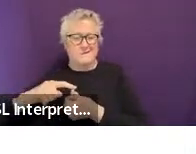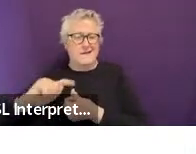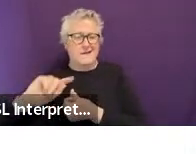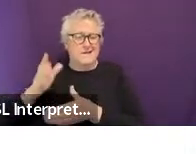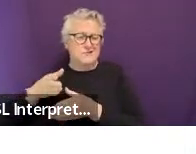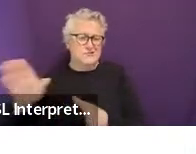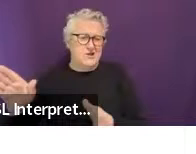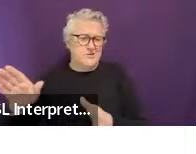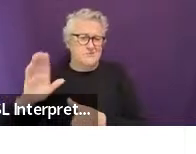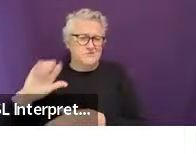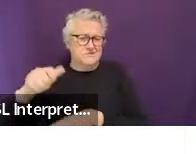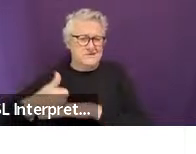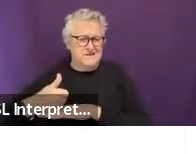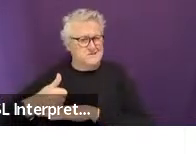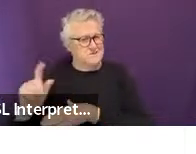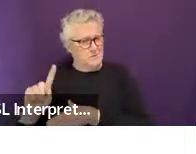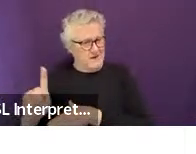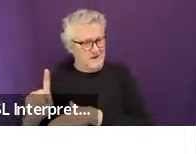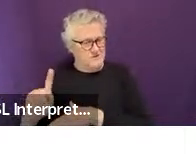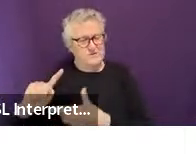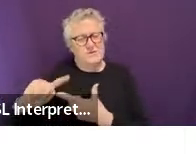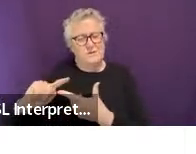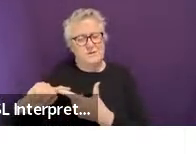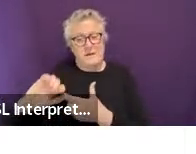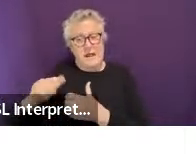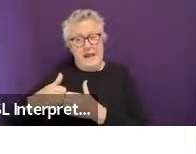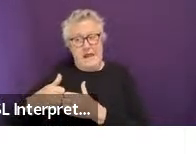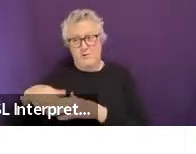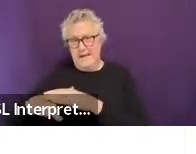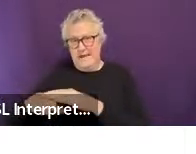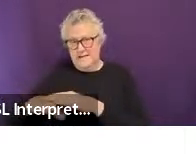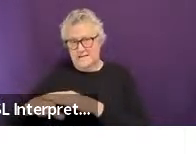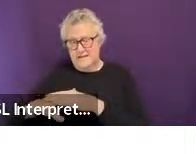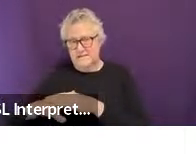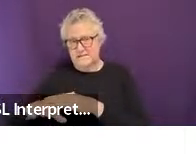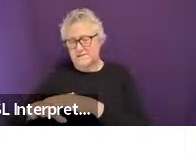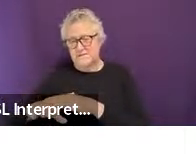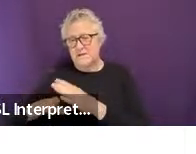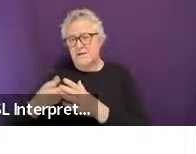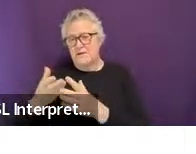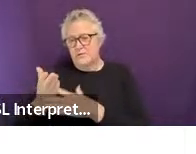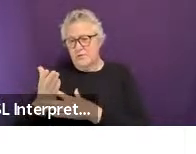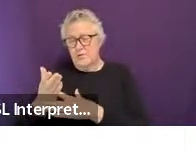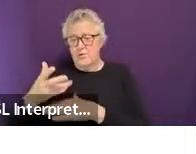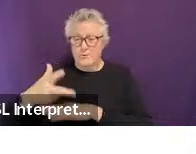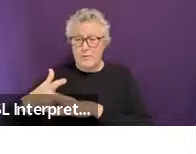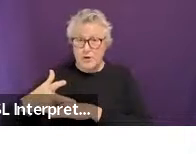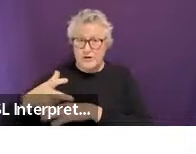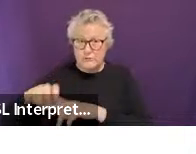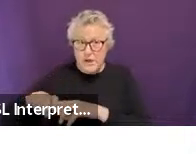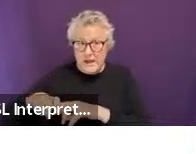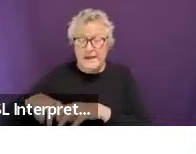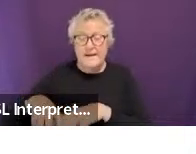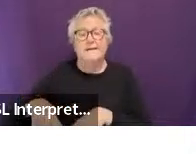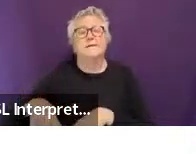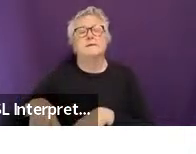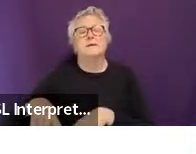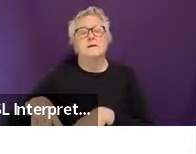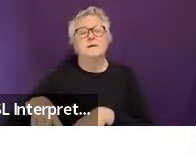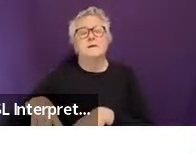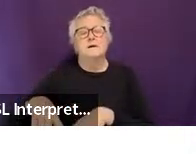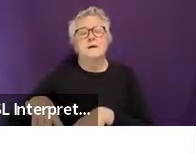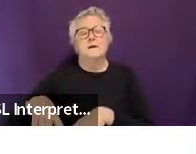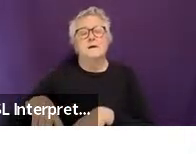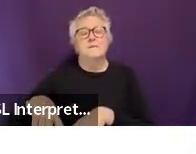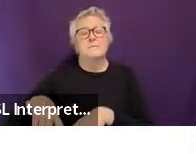we handle those riders that access via vehicle by park and ride. I mentioned operations and maintenance